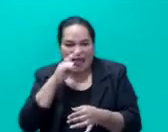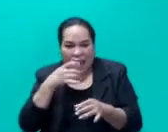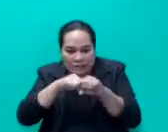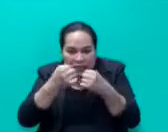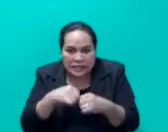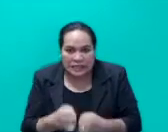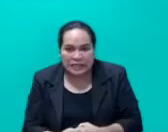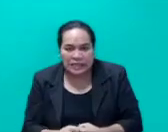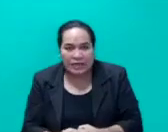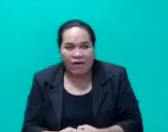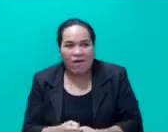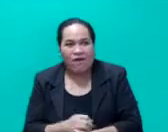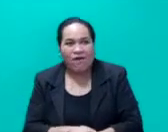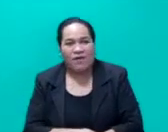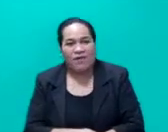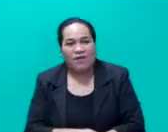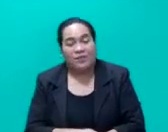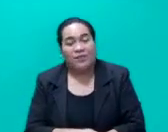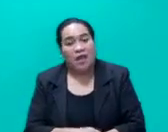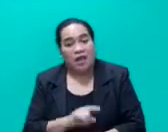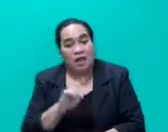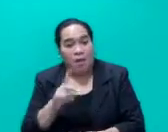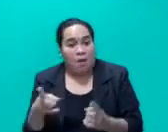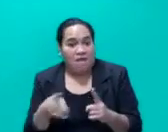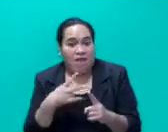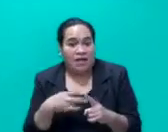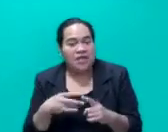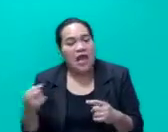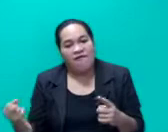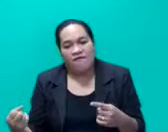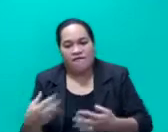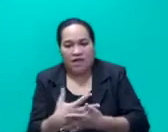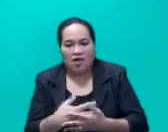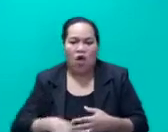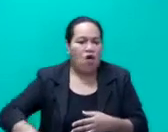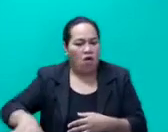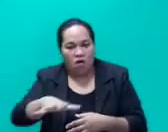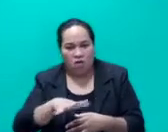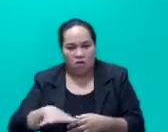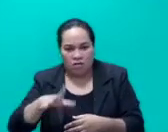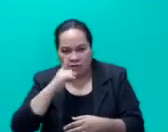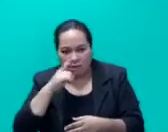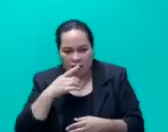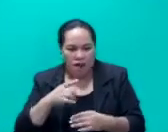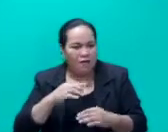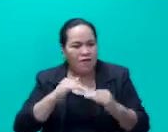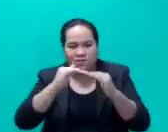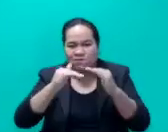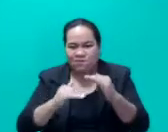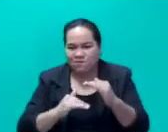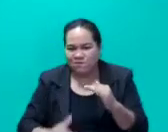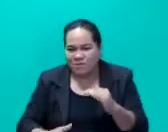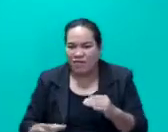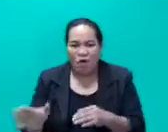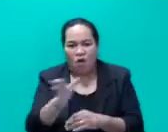ethnicity data here, Mr. Speaker, because violence affects everybody. It cuts across all. It cuts across all homes.